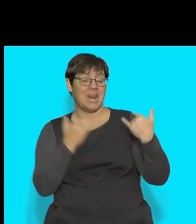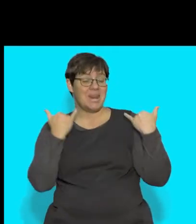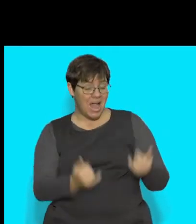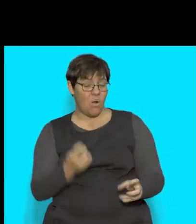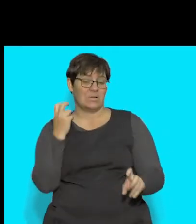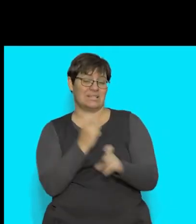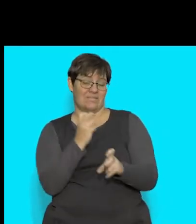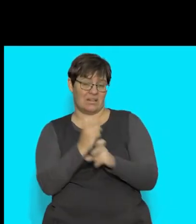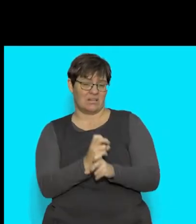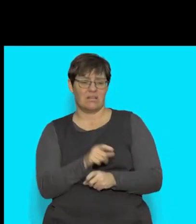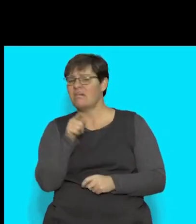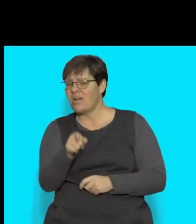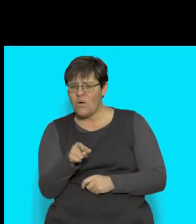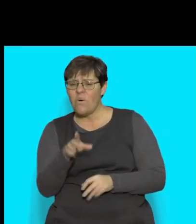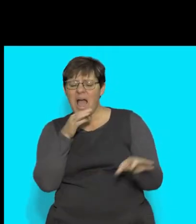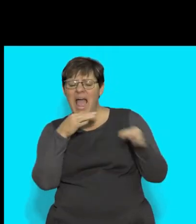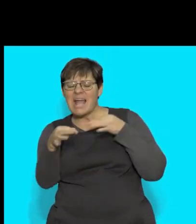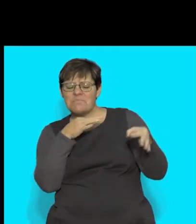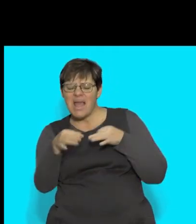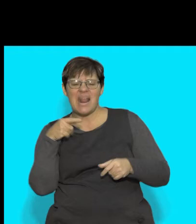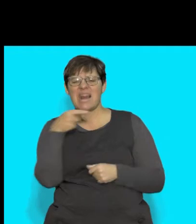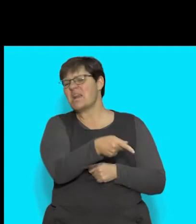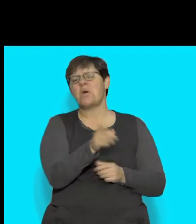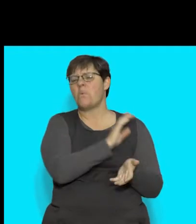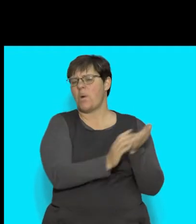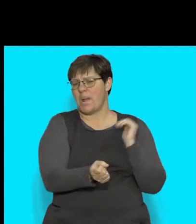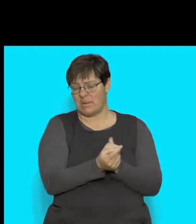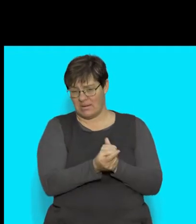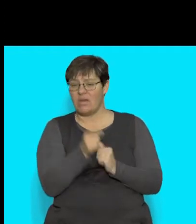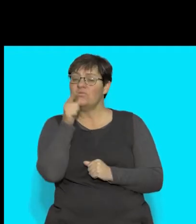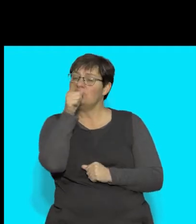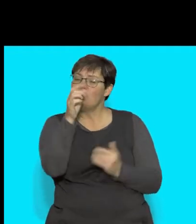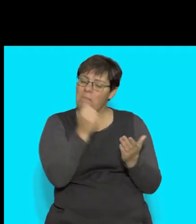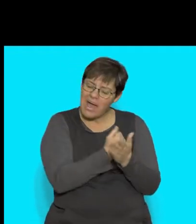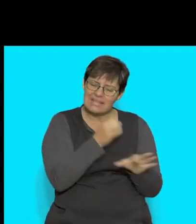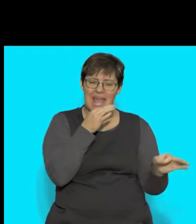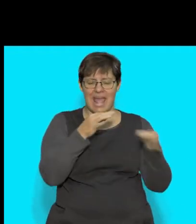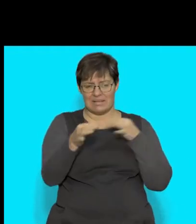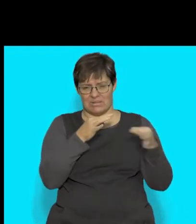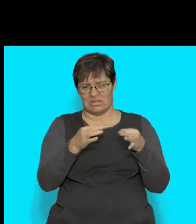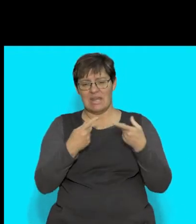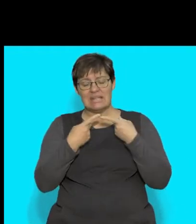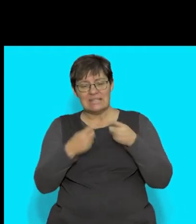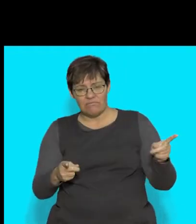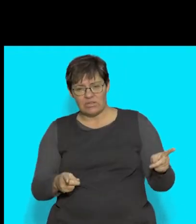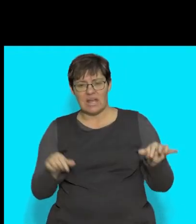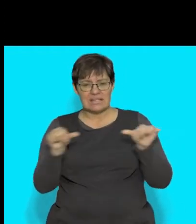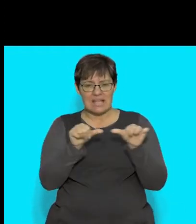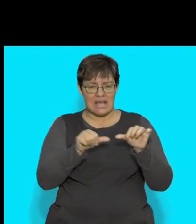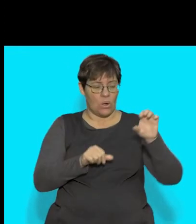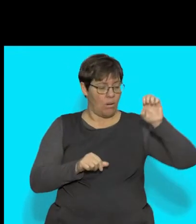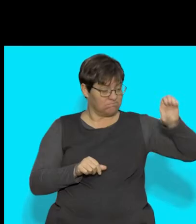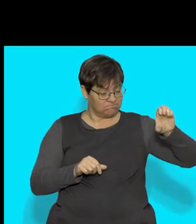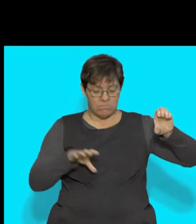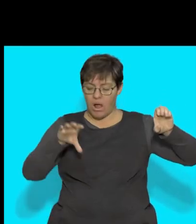part. What do you have to explain? You must explain the difference in size